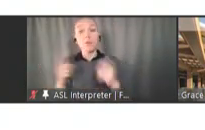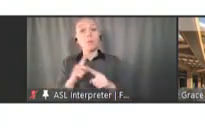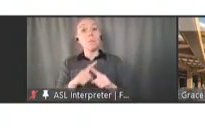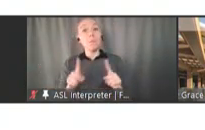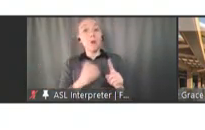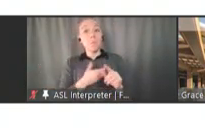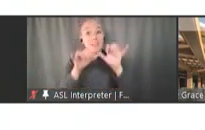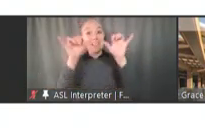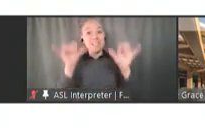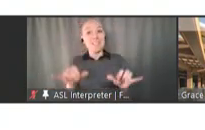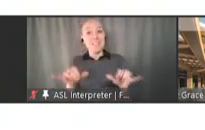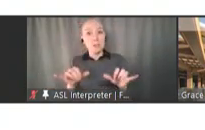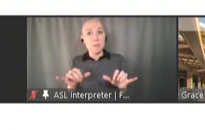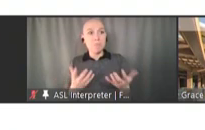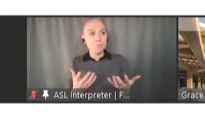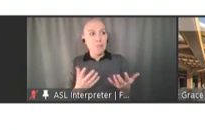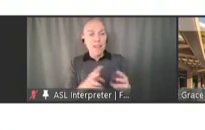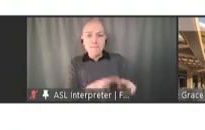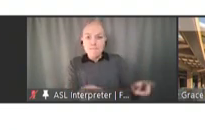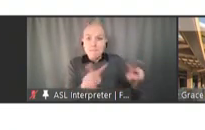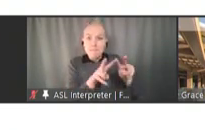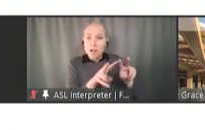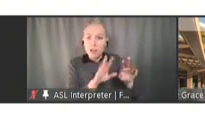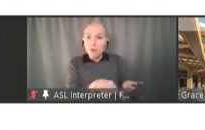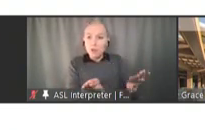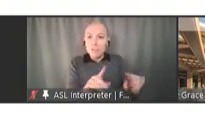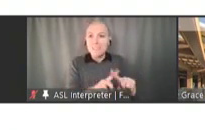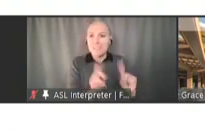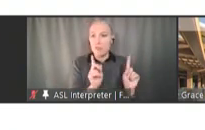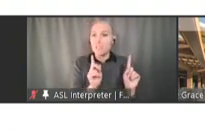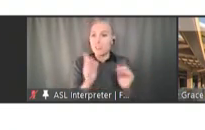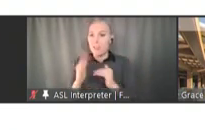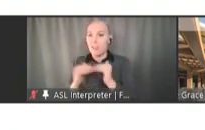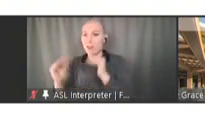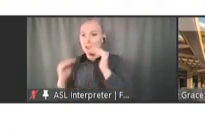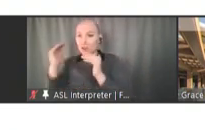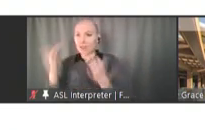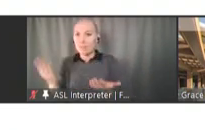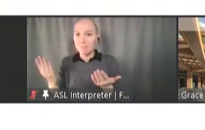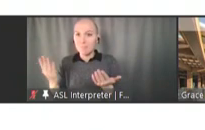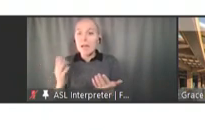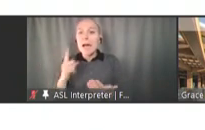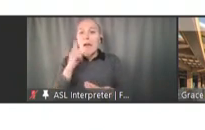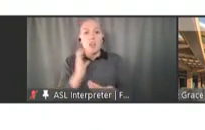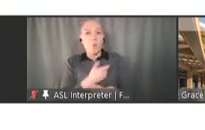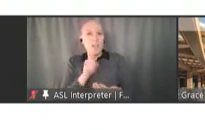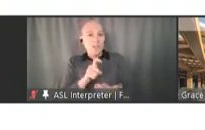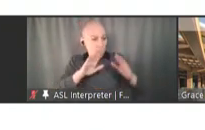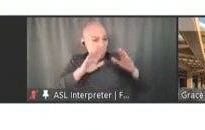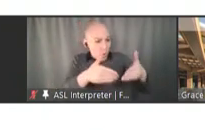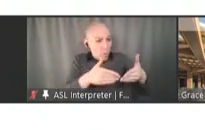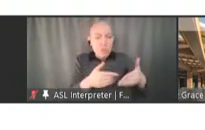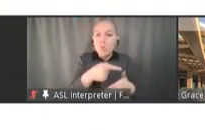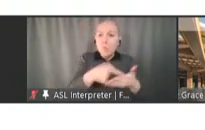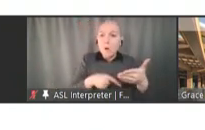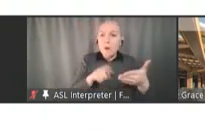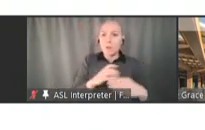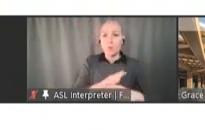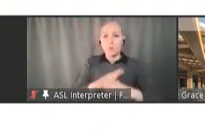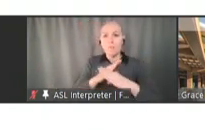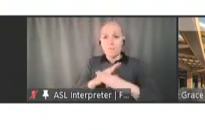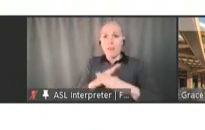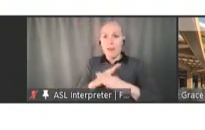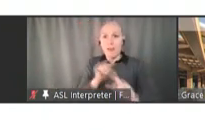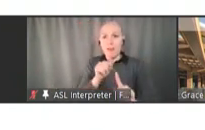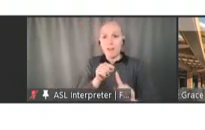that is different. And I actually think what we want to do is focus in on what's important in preventing in children of that age group, recognizing that death is a